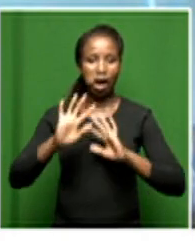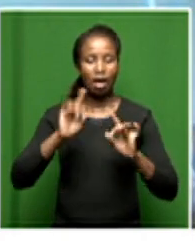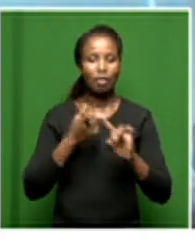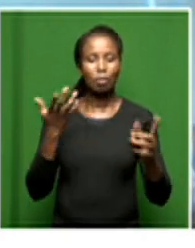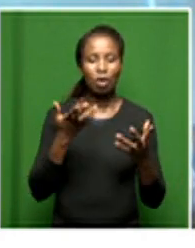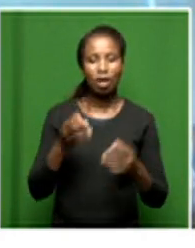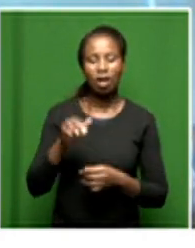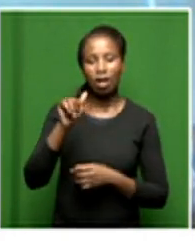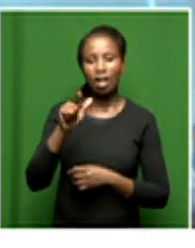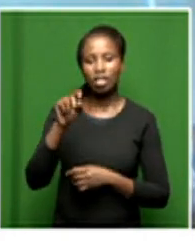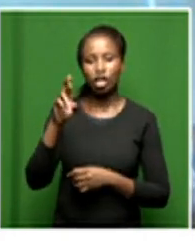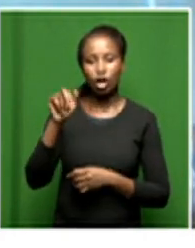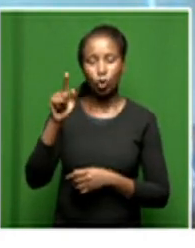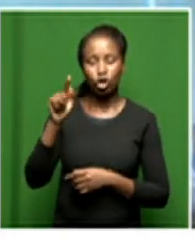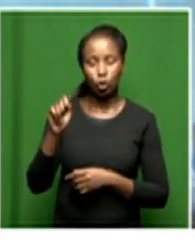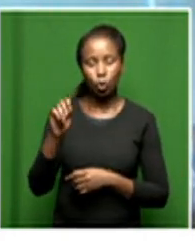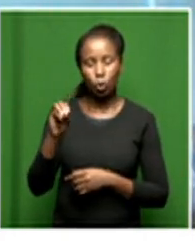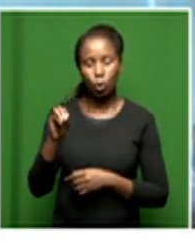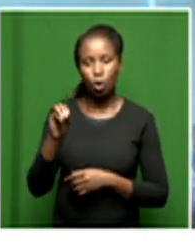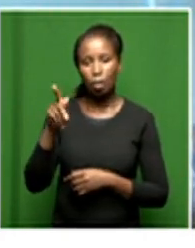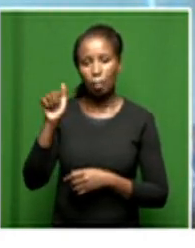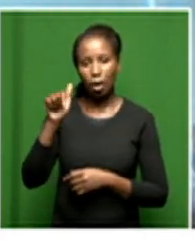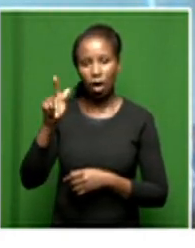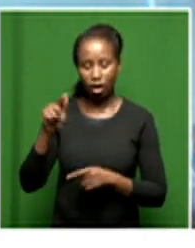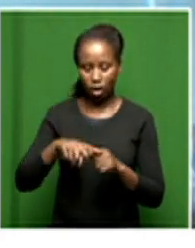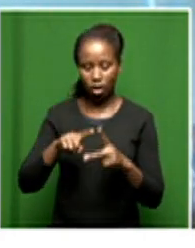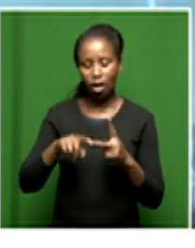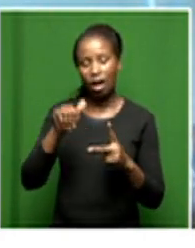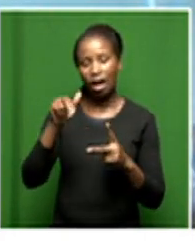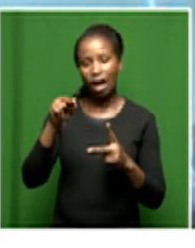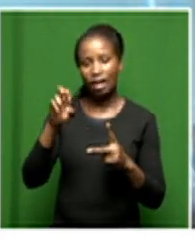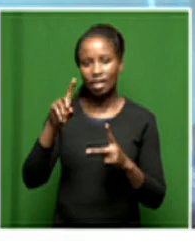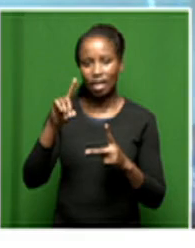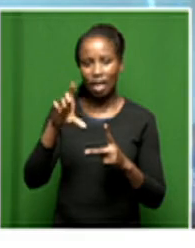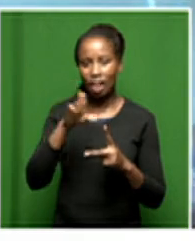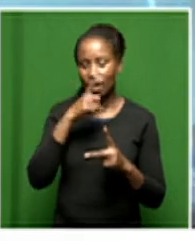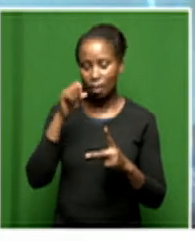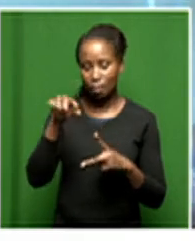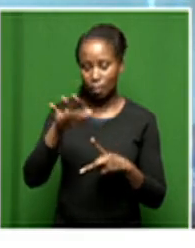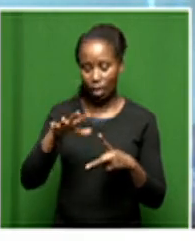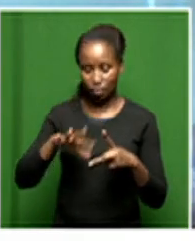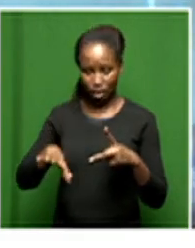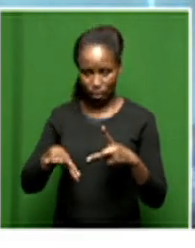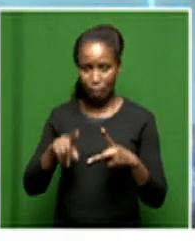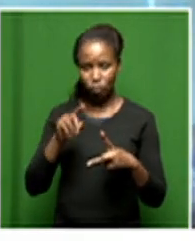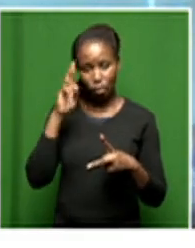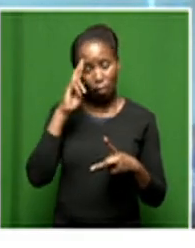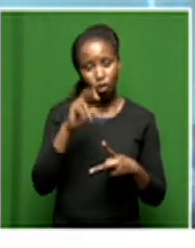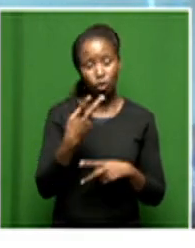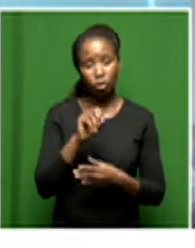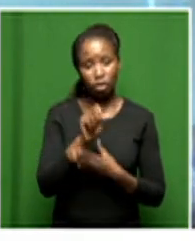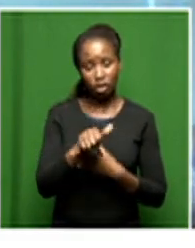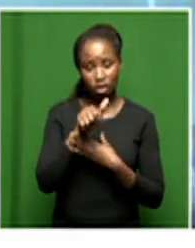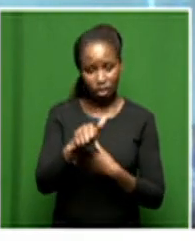and Ennerdale in Johannesburg. I want to remind viewers that in 2016, the Democratic Alliance